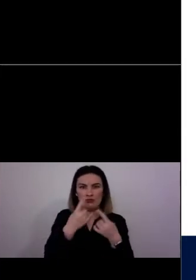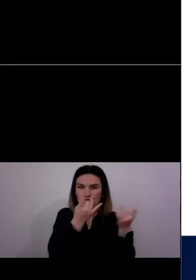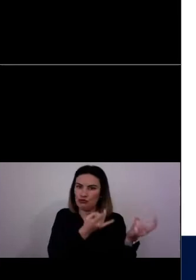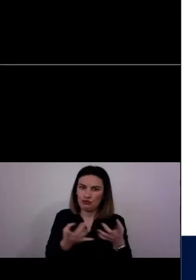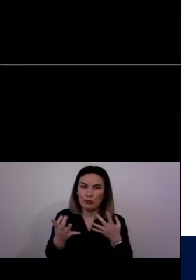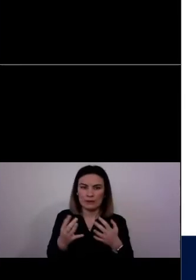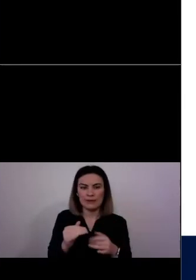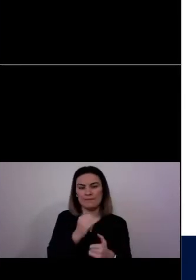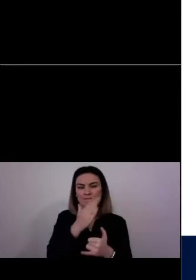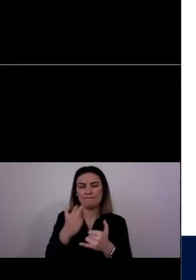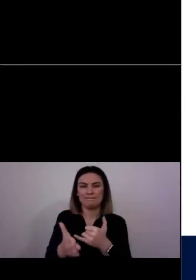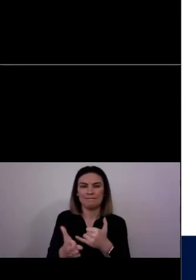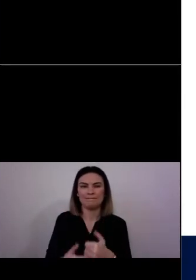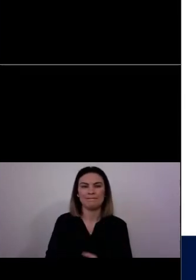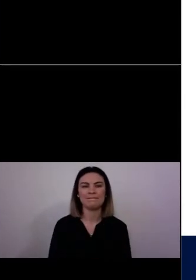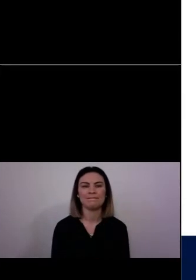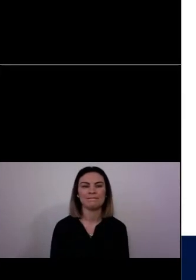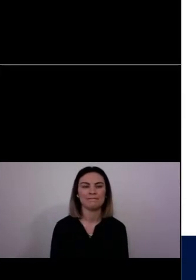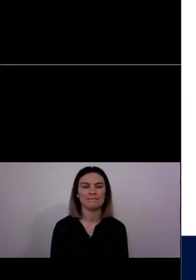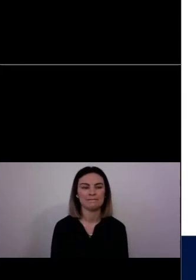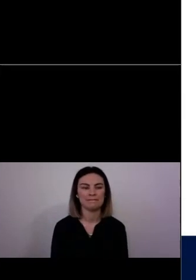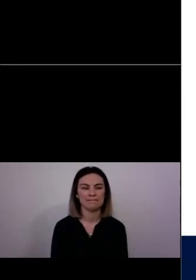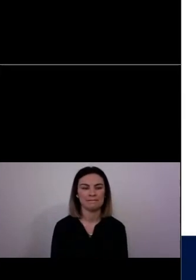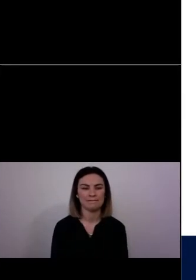Next slide, please.